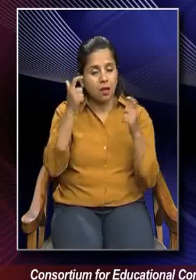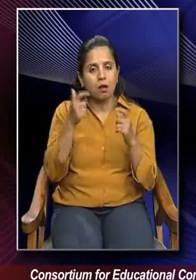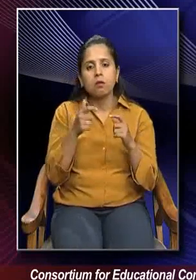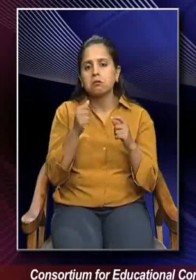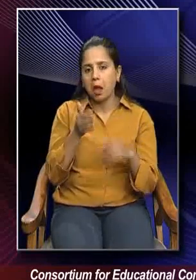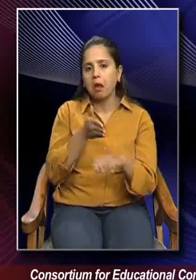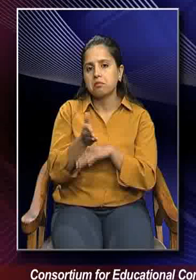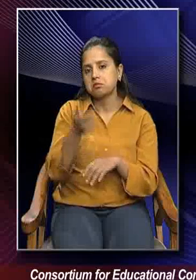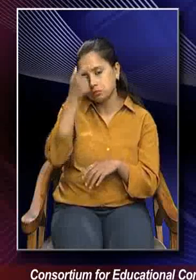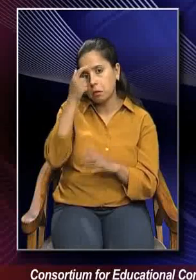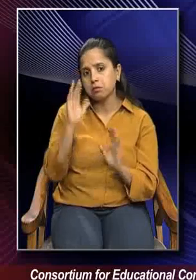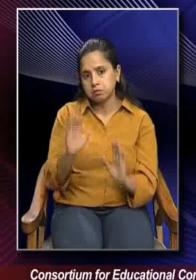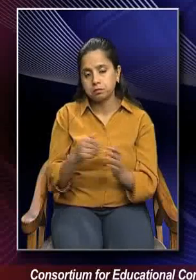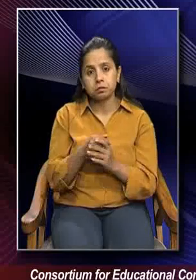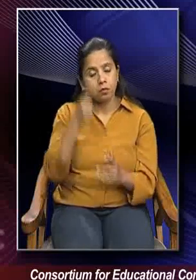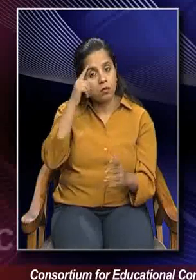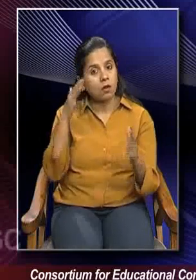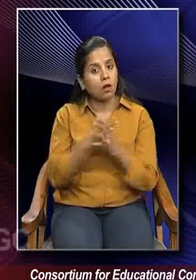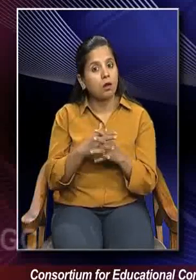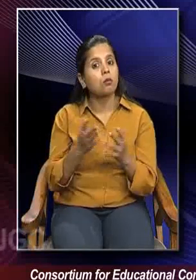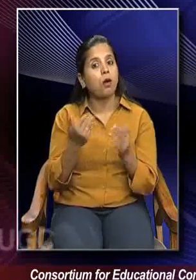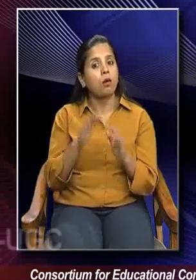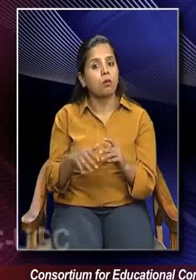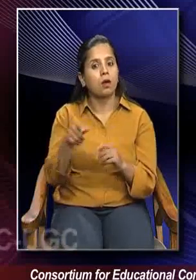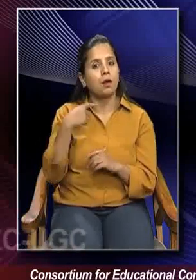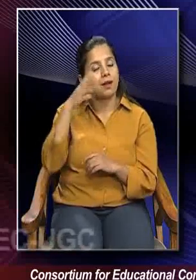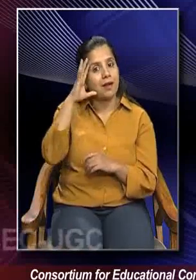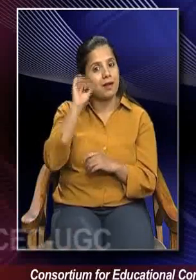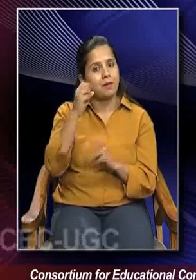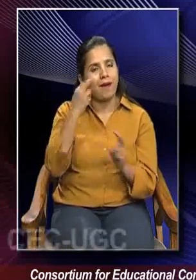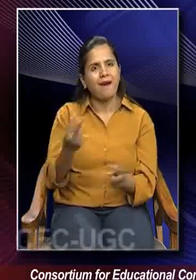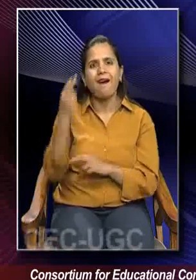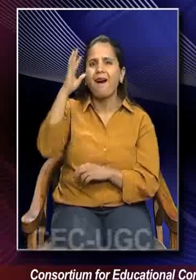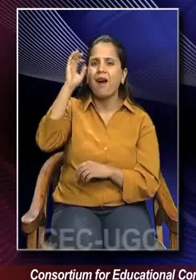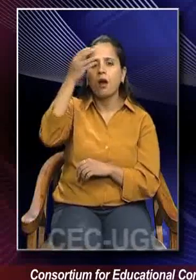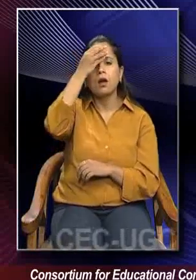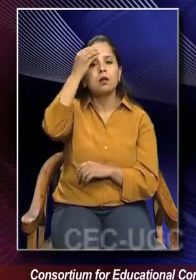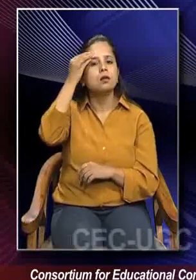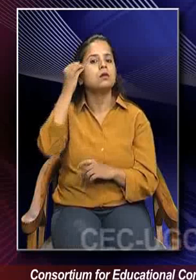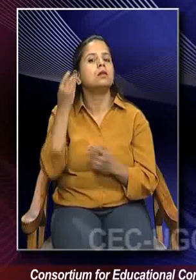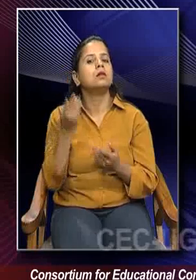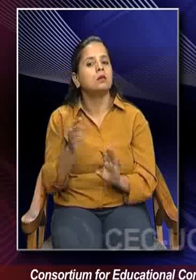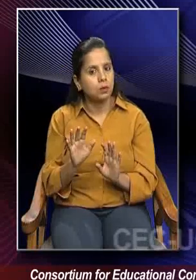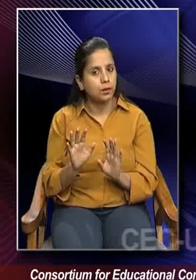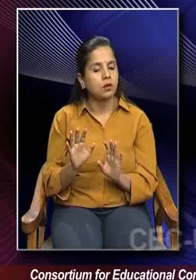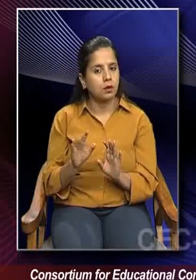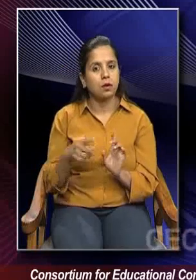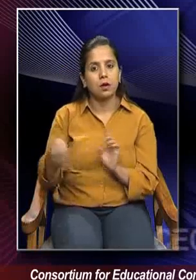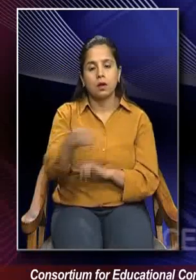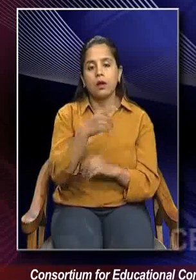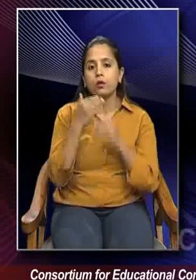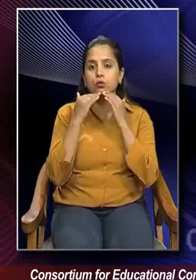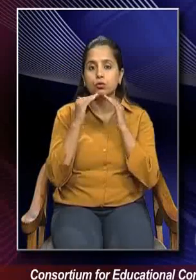functions. Stress can affect the memory recall, and the